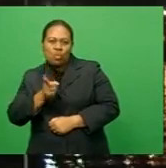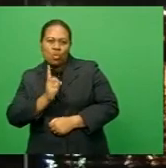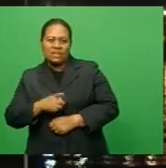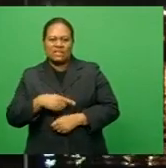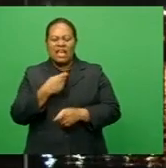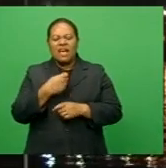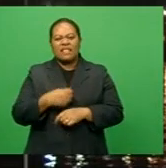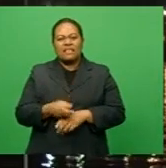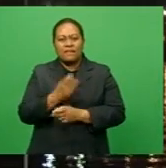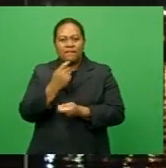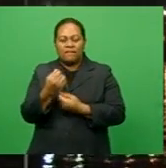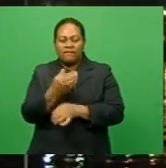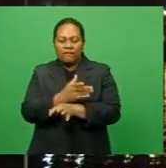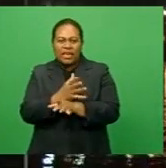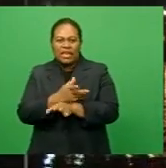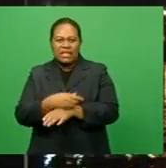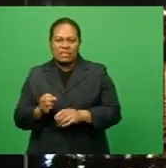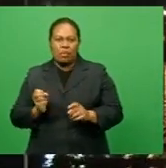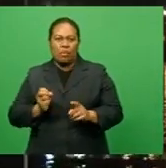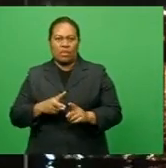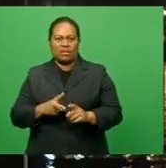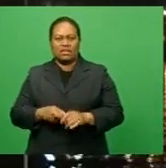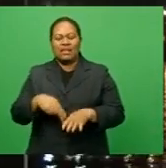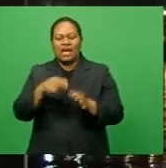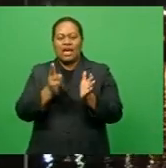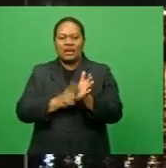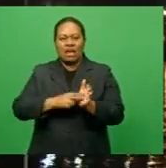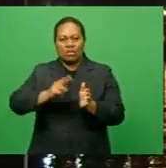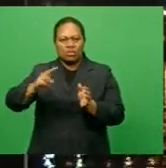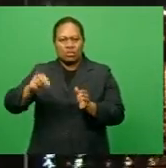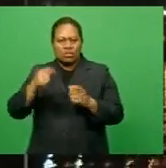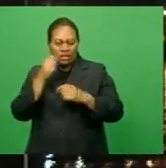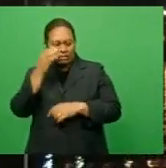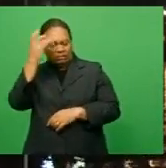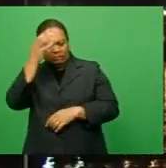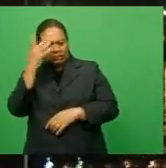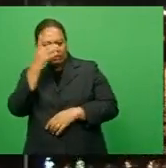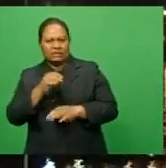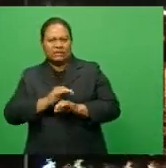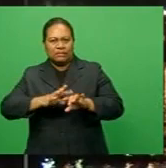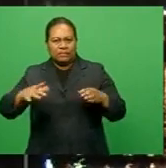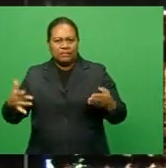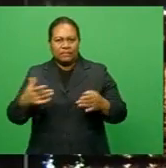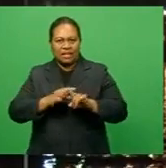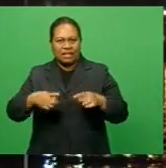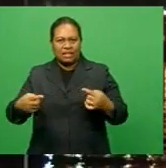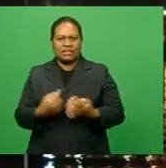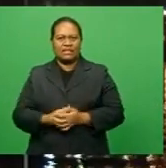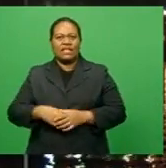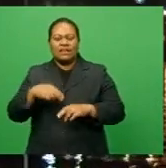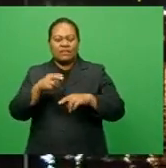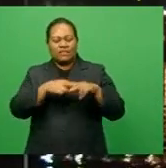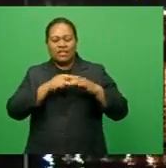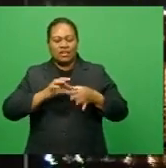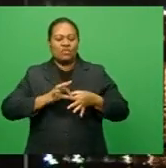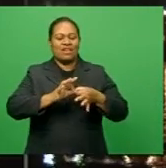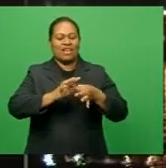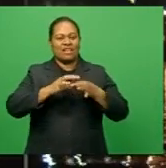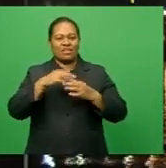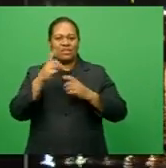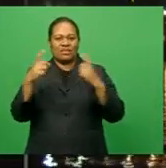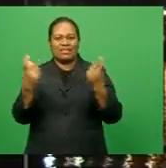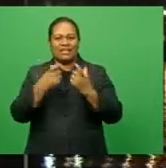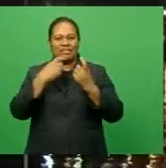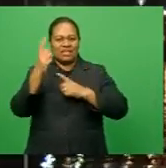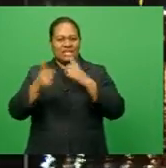against fish poisoning. Nausori market vendors concerned with facilities, and Fijians unite to celebrate Diwali. Now for these